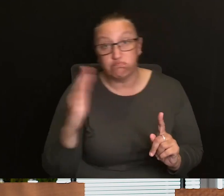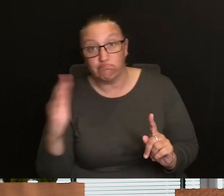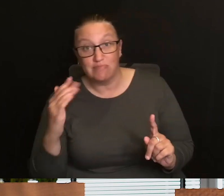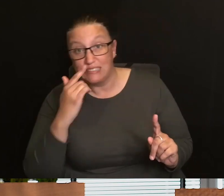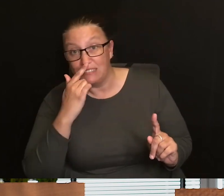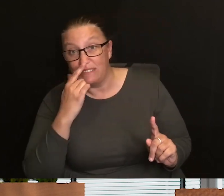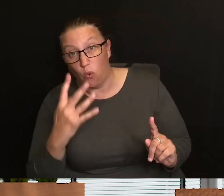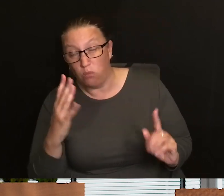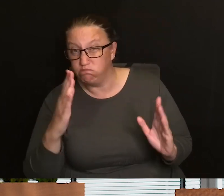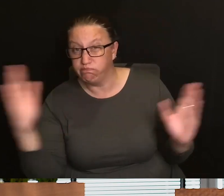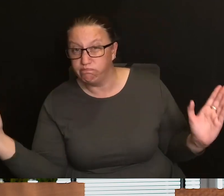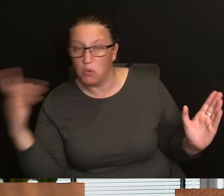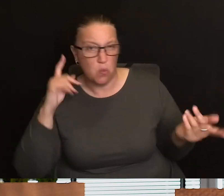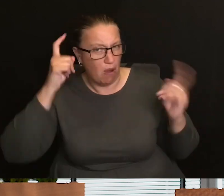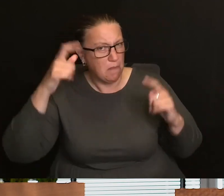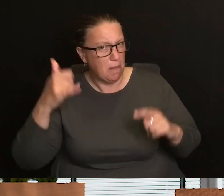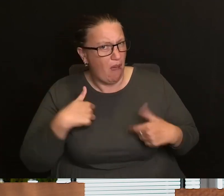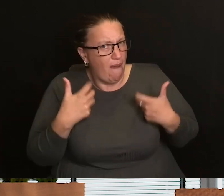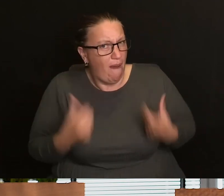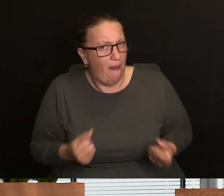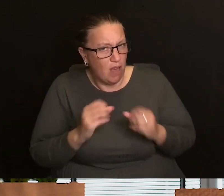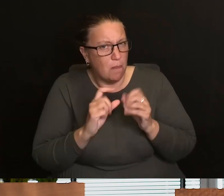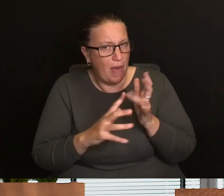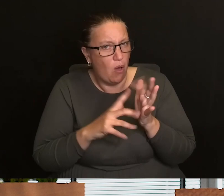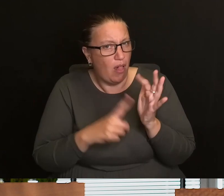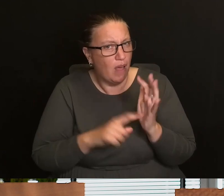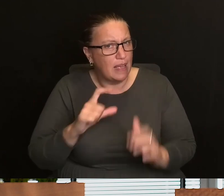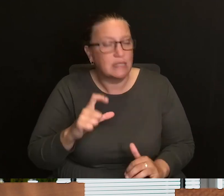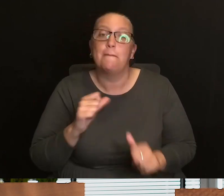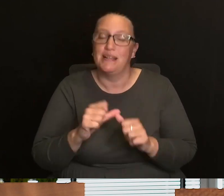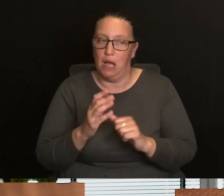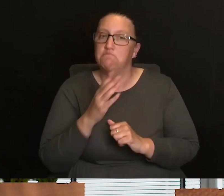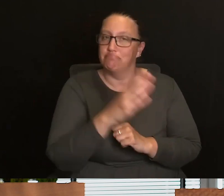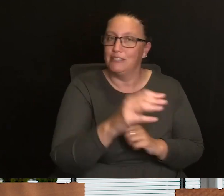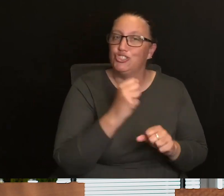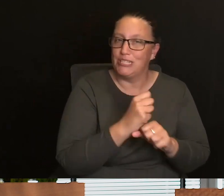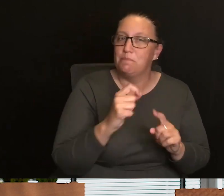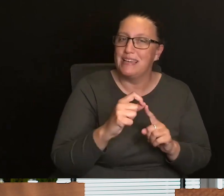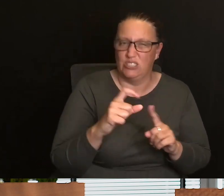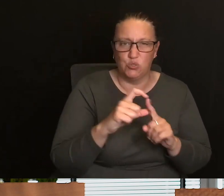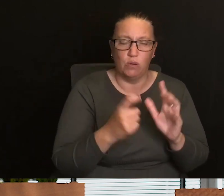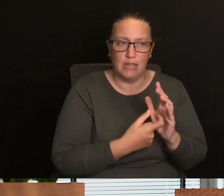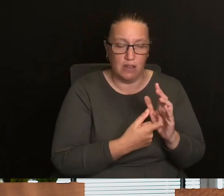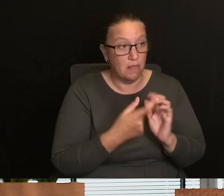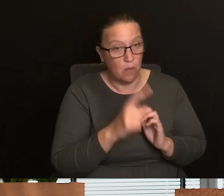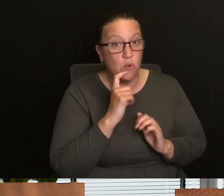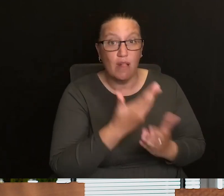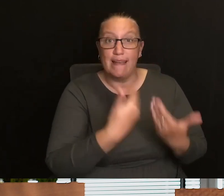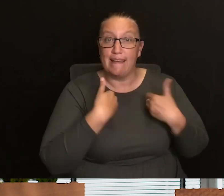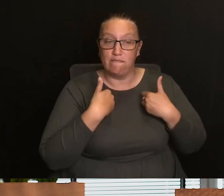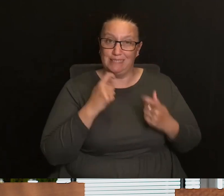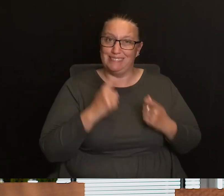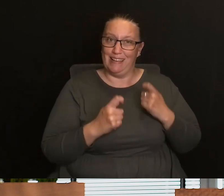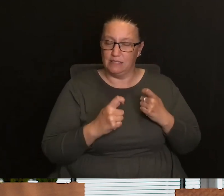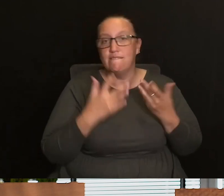and have concerns about bowel cancer, talk to your GP, who may recommend completing a similar type of Medicare-funded